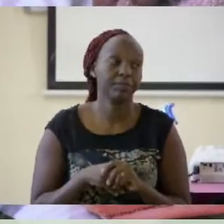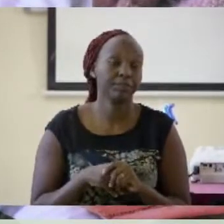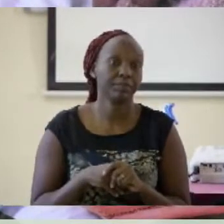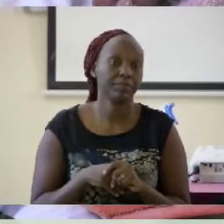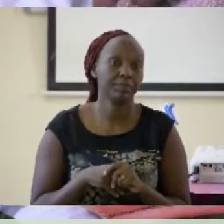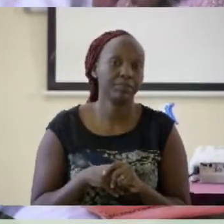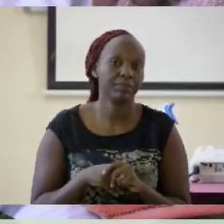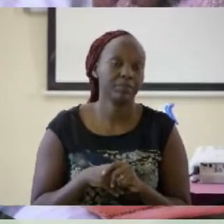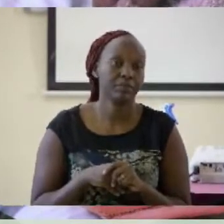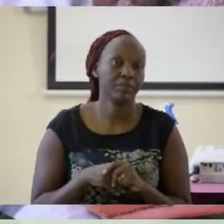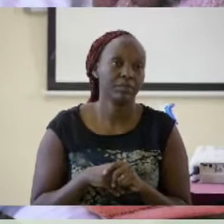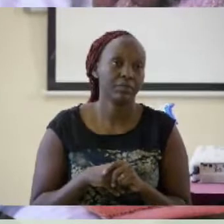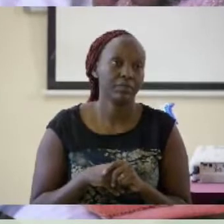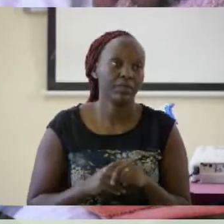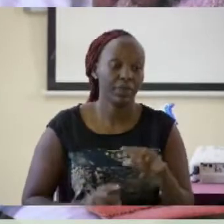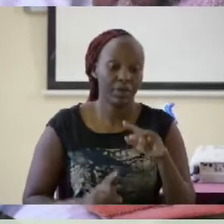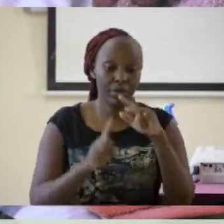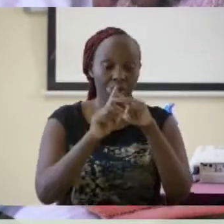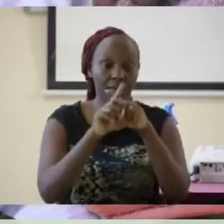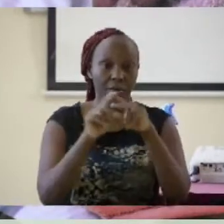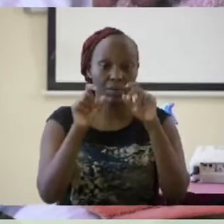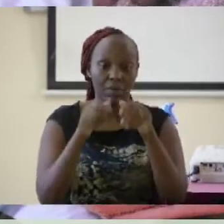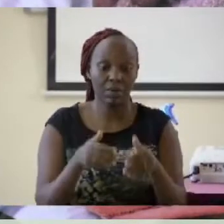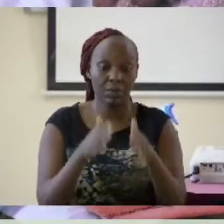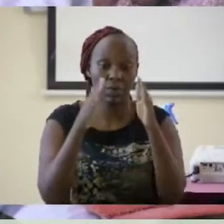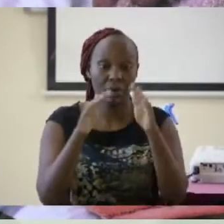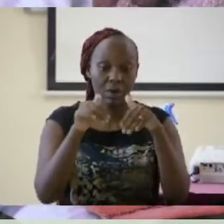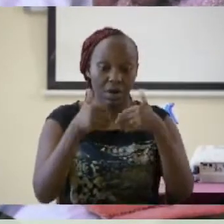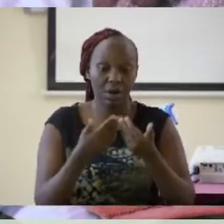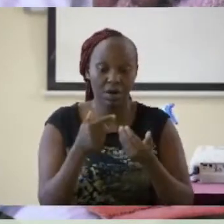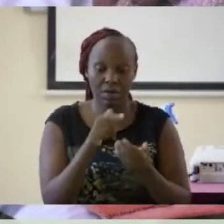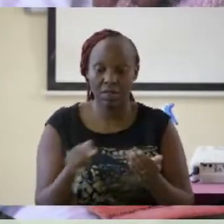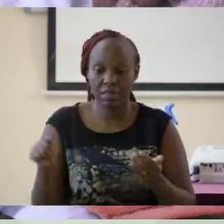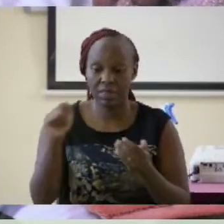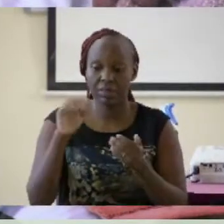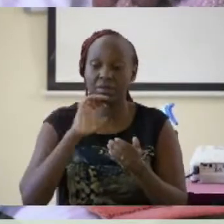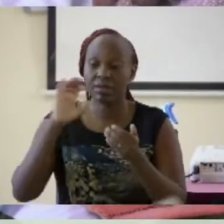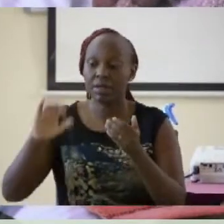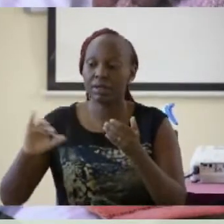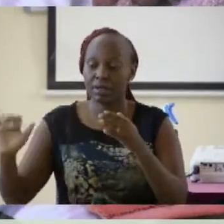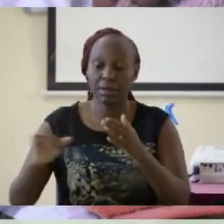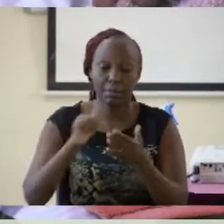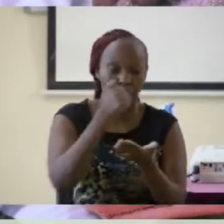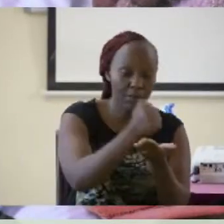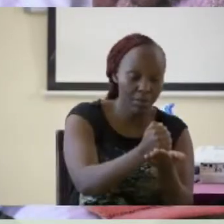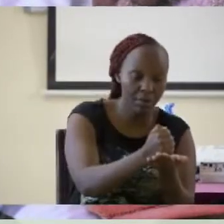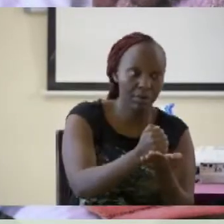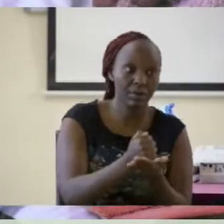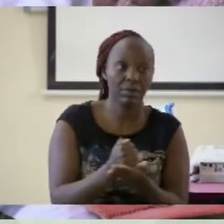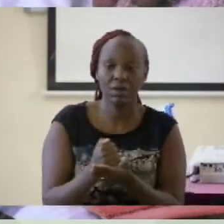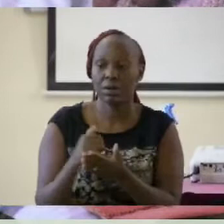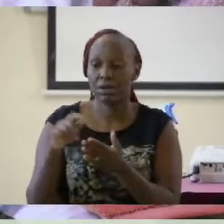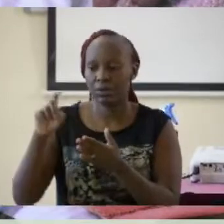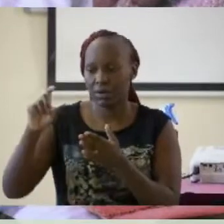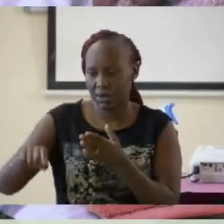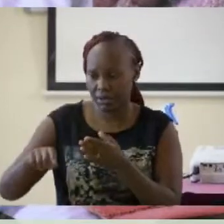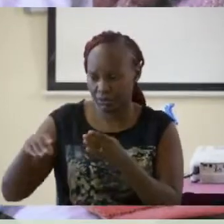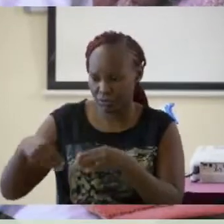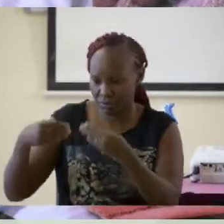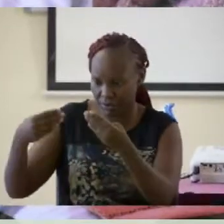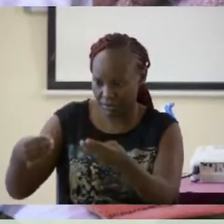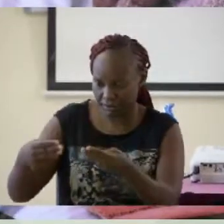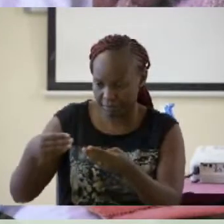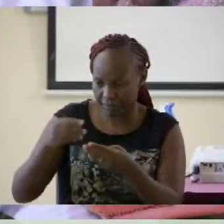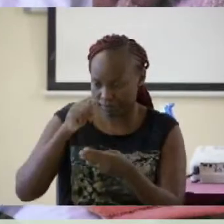to come up with a mechanism of how these elders are appointed. We should accredit them